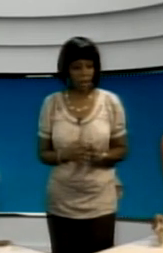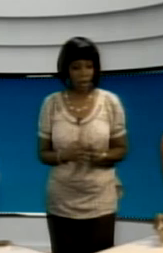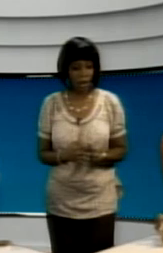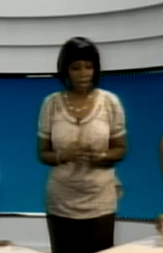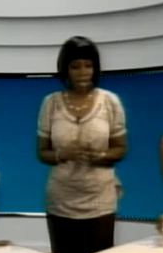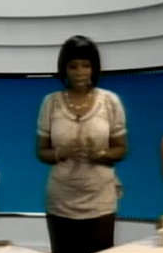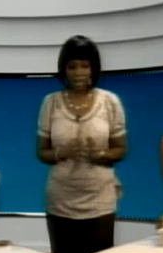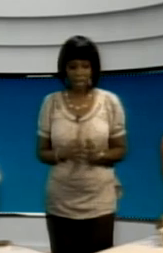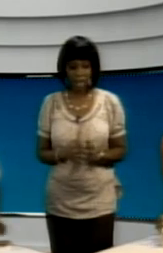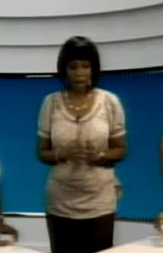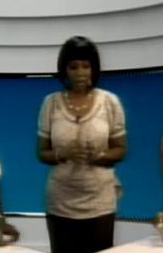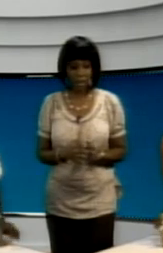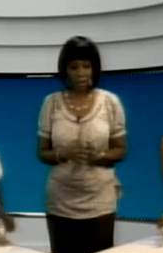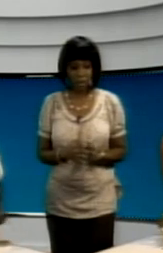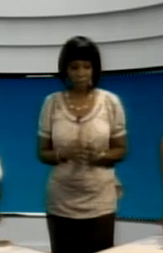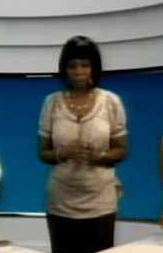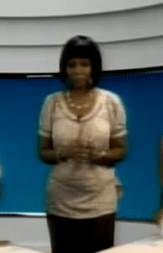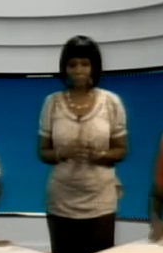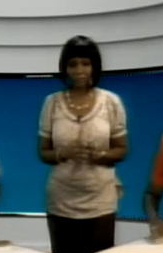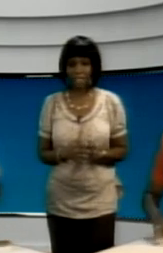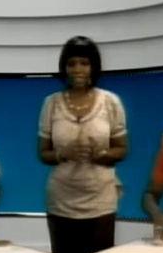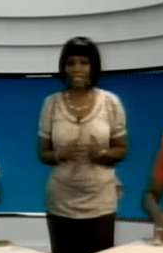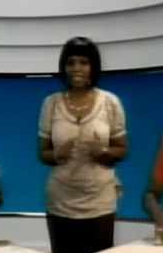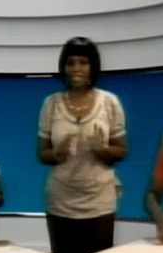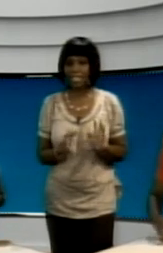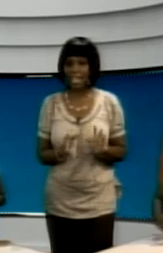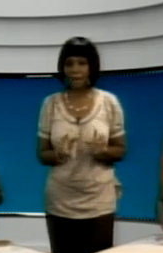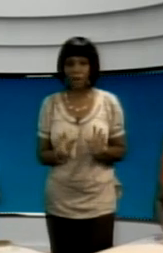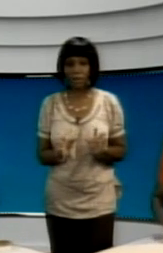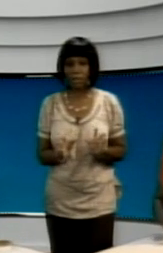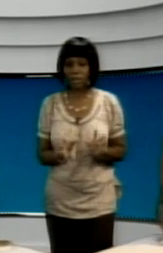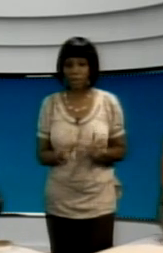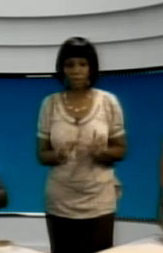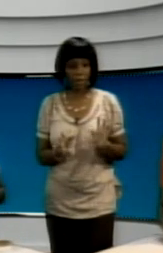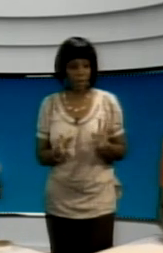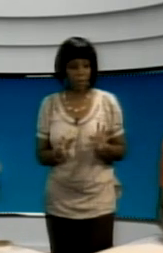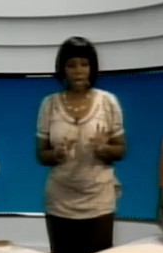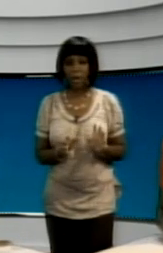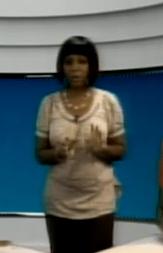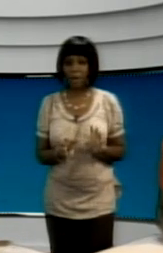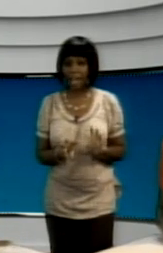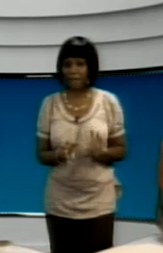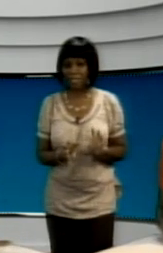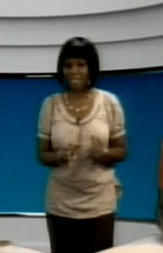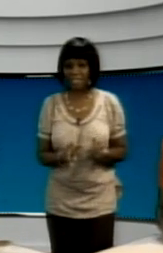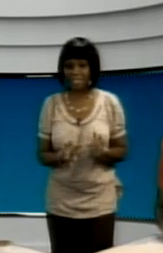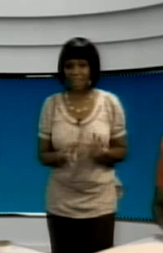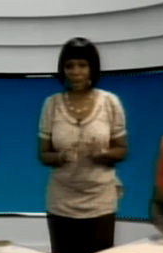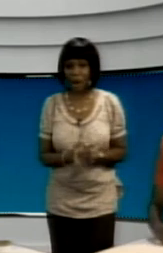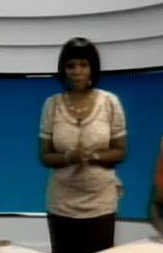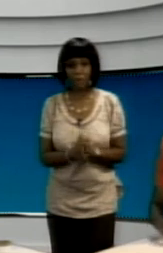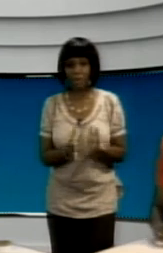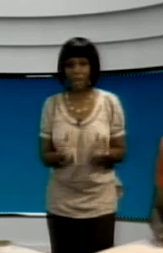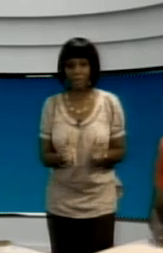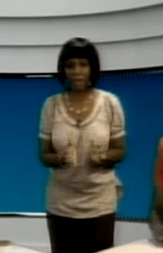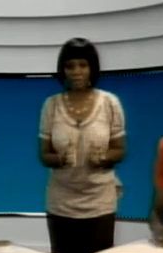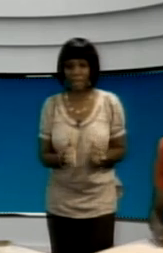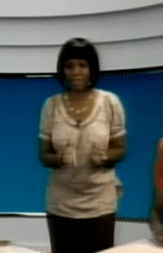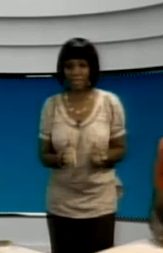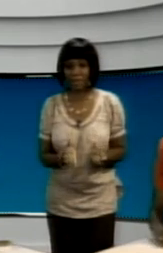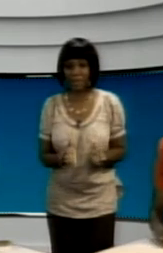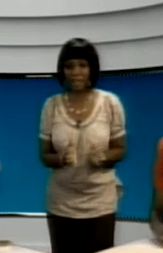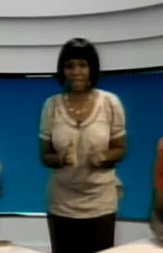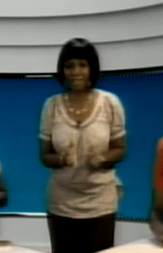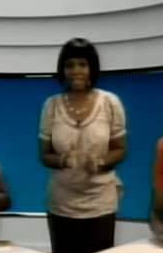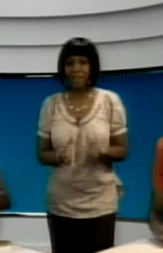on the clock. Let's see how they do. This is a game not for the swift, but those who have skills at heart. We've only got